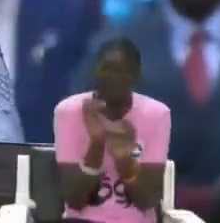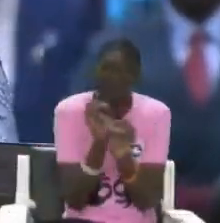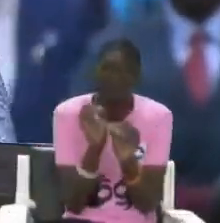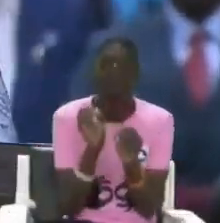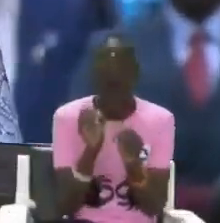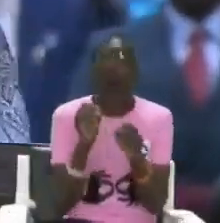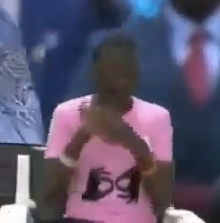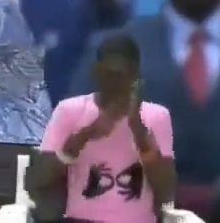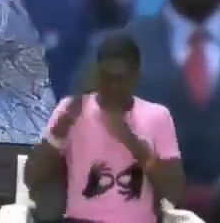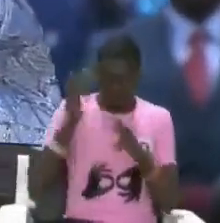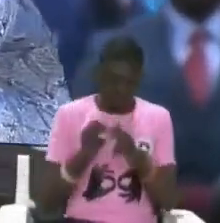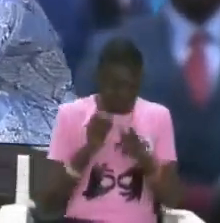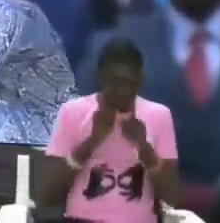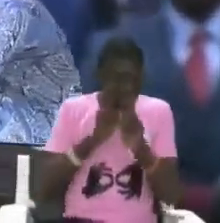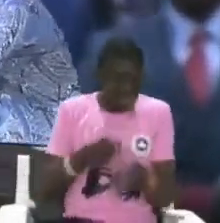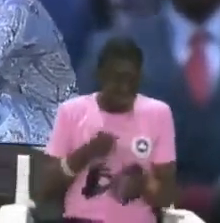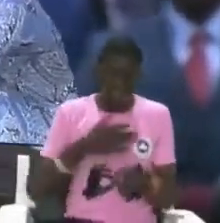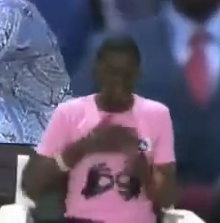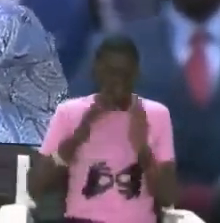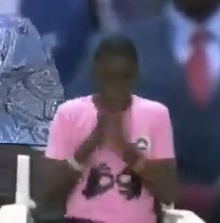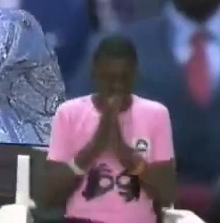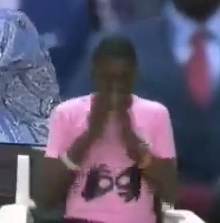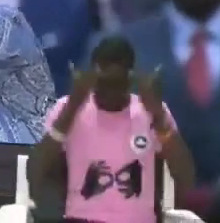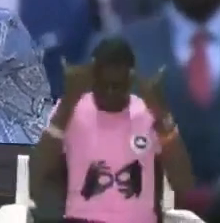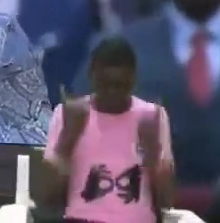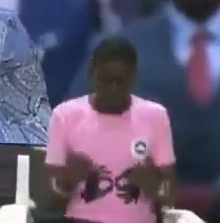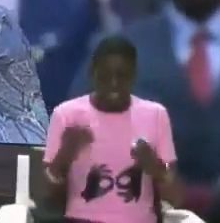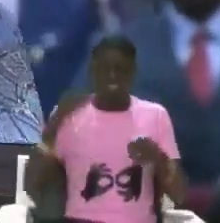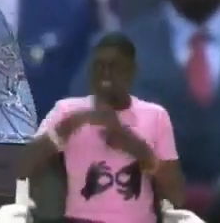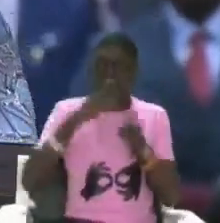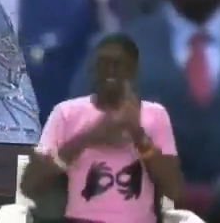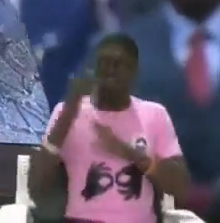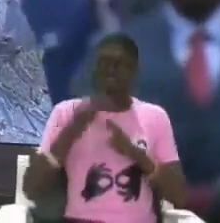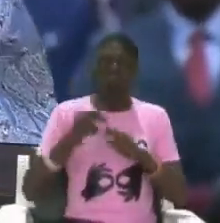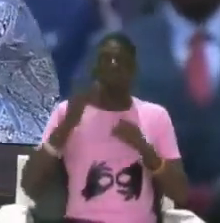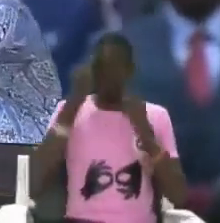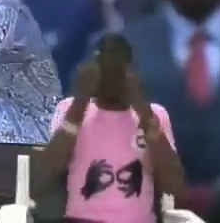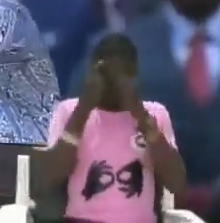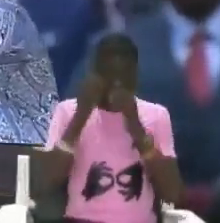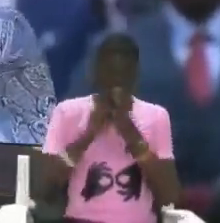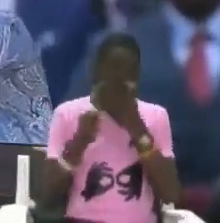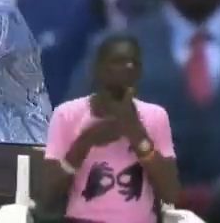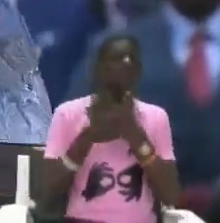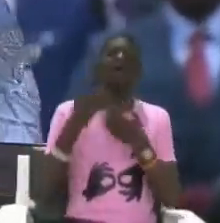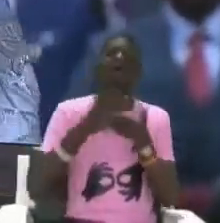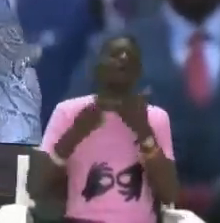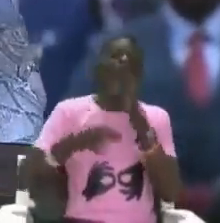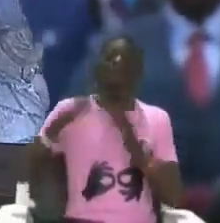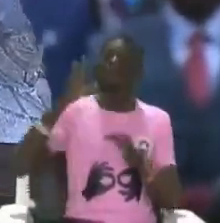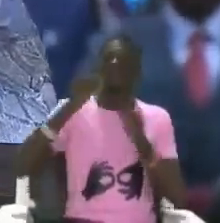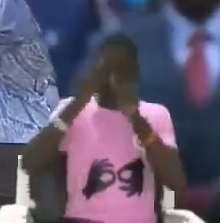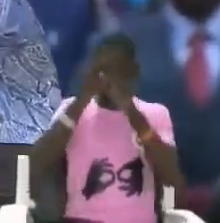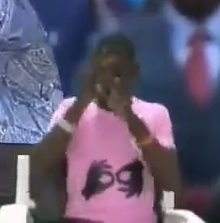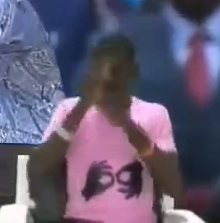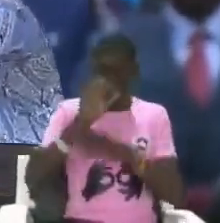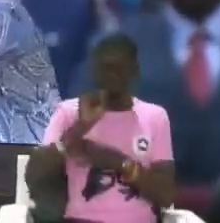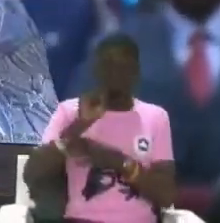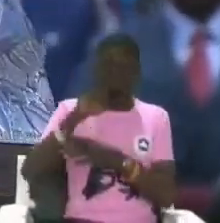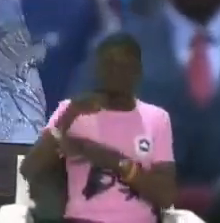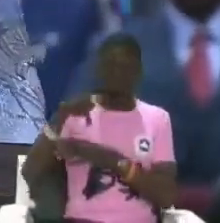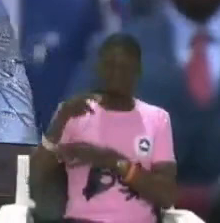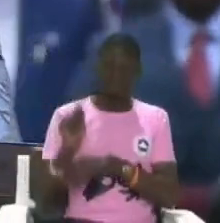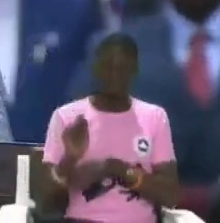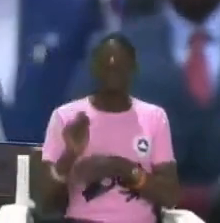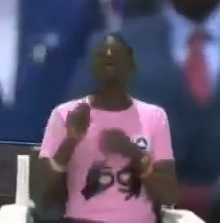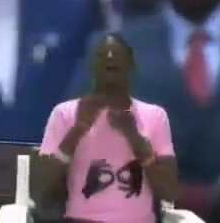You have given our Father this theme for this September Holy Ghost. Heavenly reward. Papa, come and reward me.